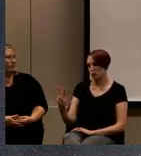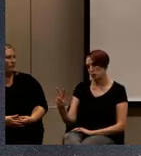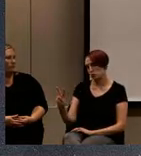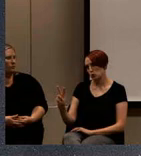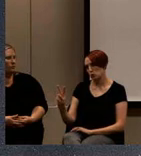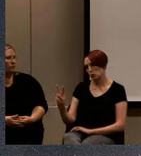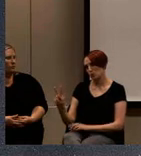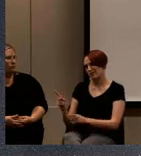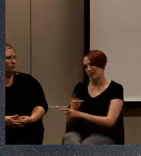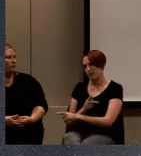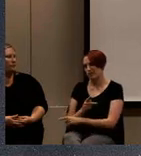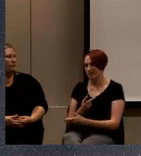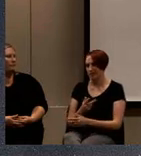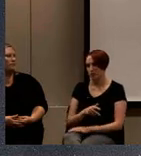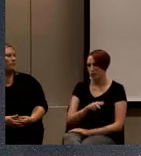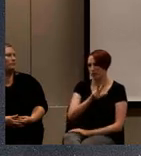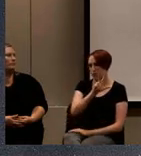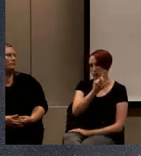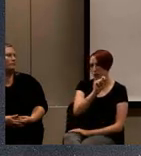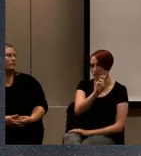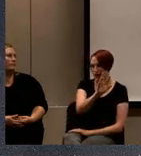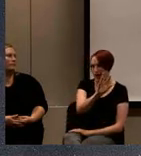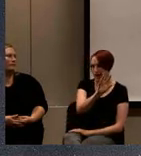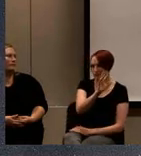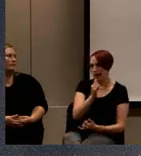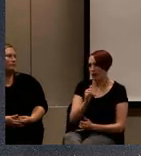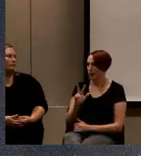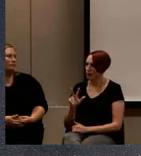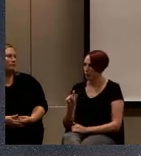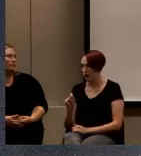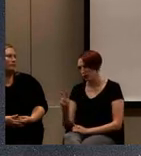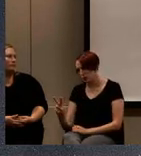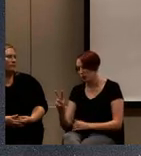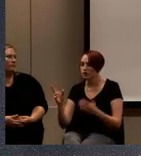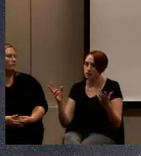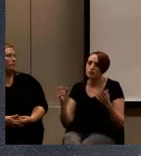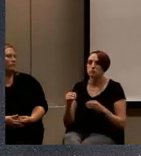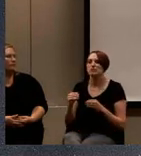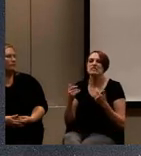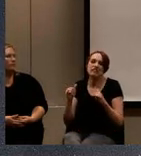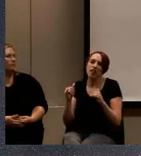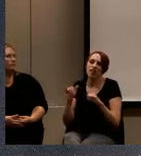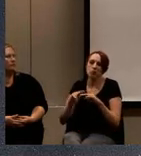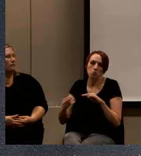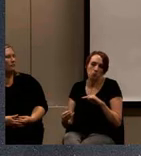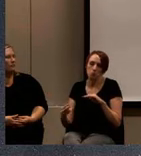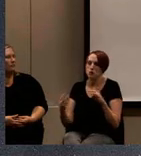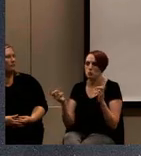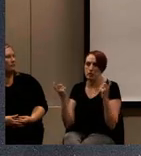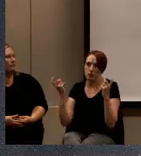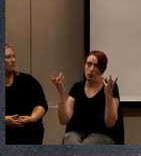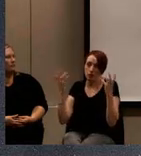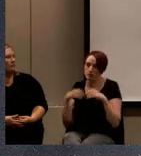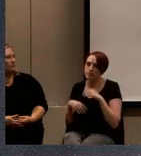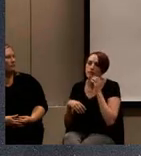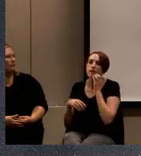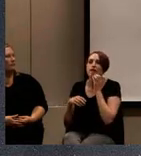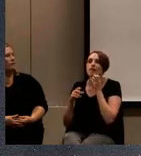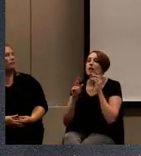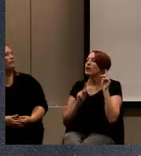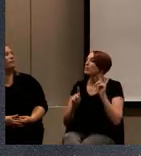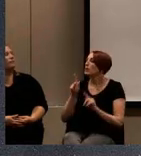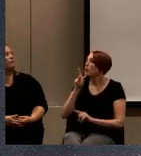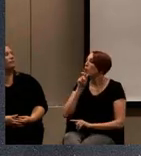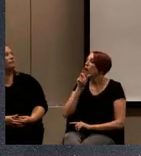of moving the needle, not a huge jump, but certainly something to celebrate. Looking at drivers over age 70, there was an even